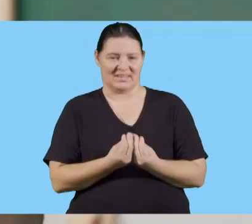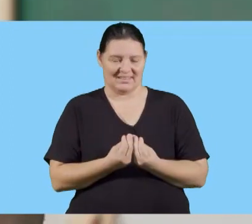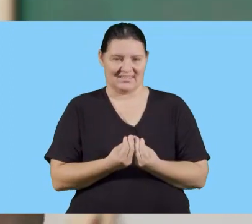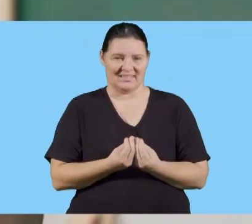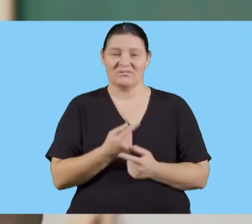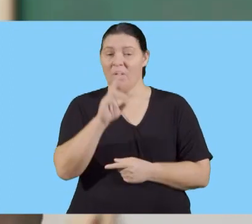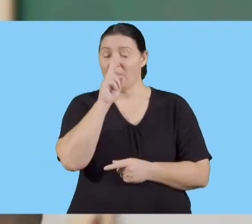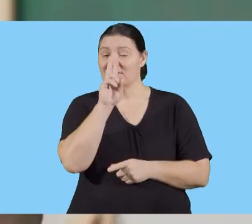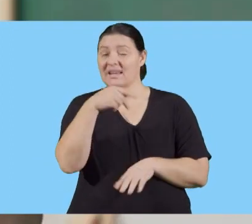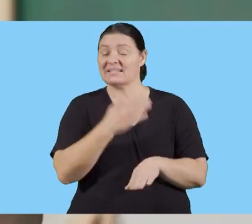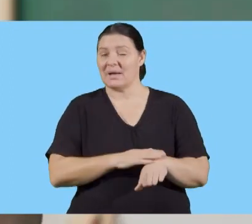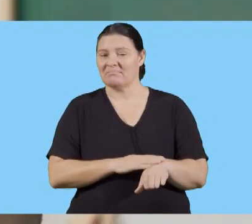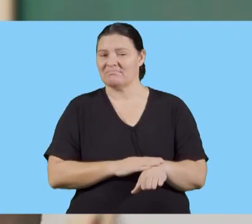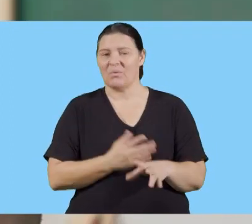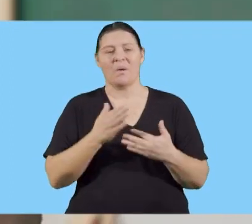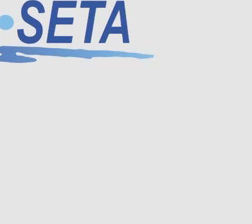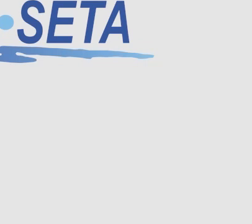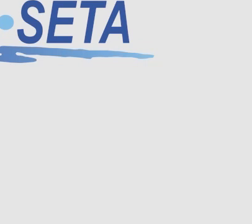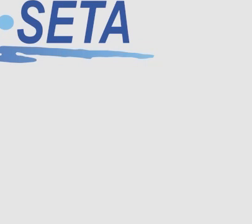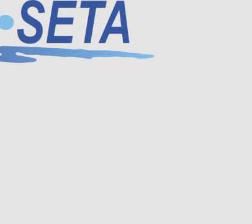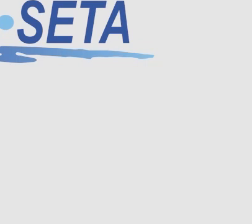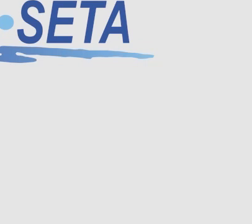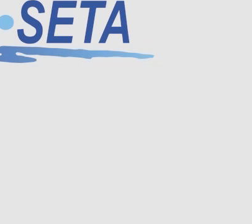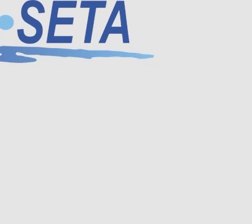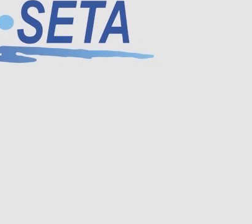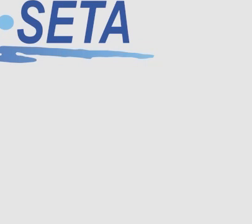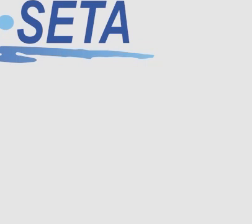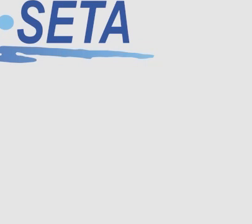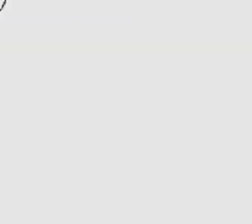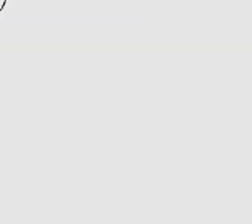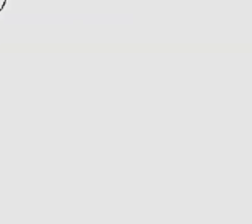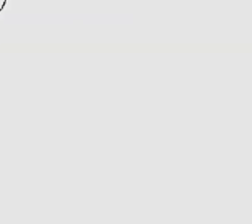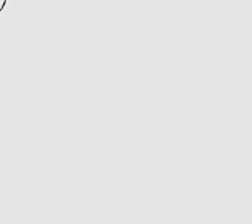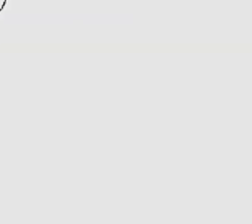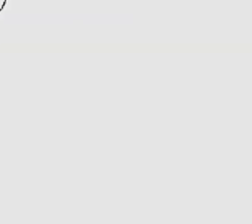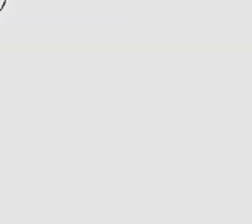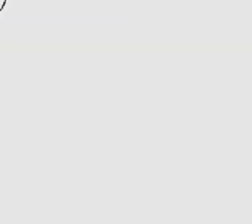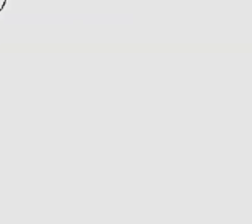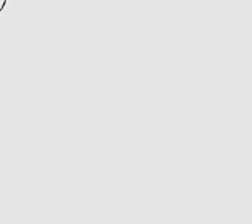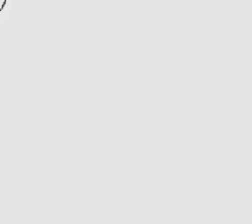time so we can do some more maths. Goodbye.